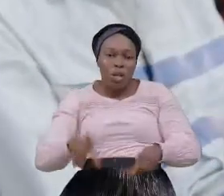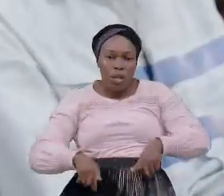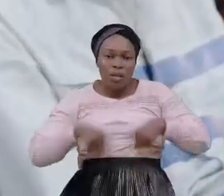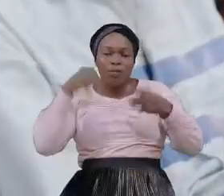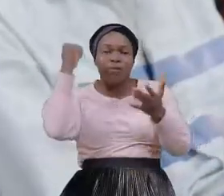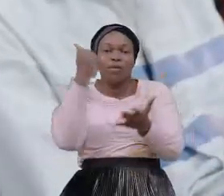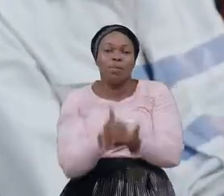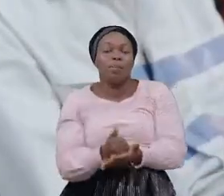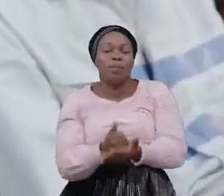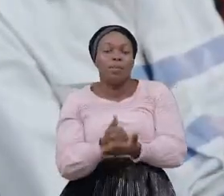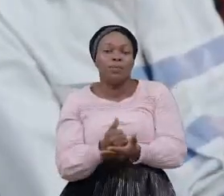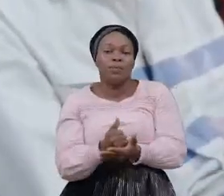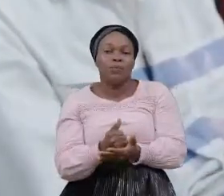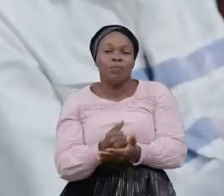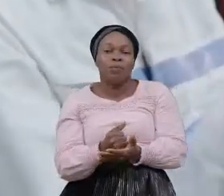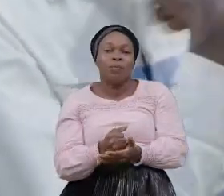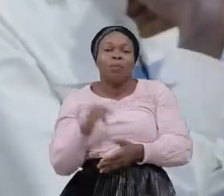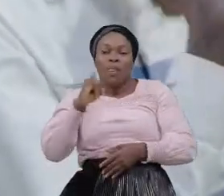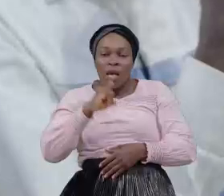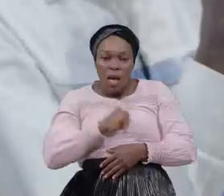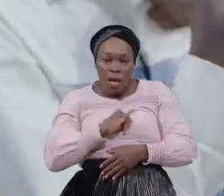I will live.